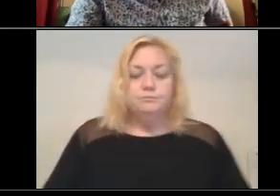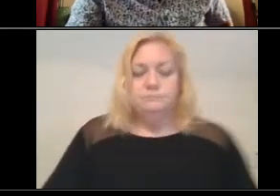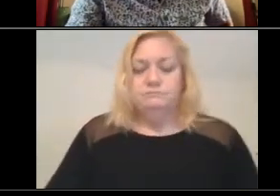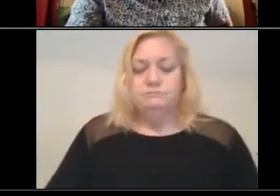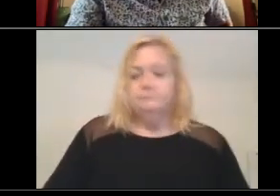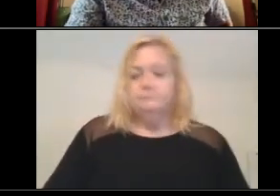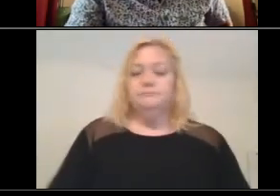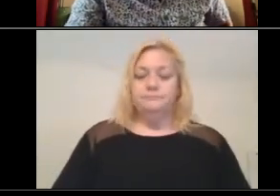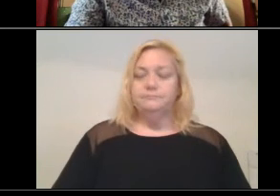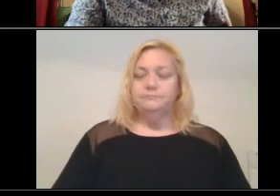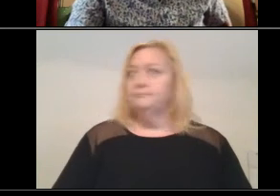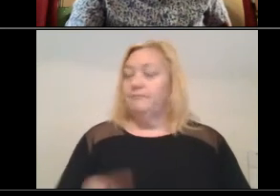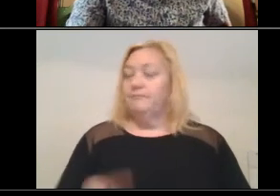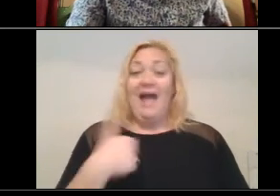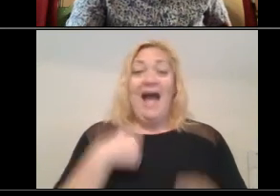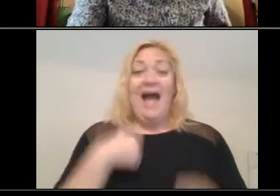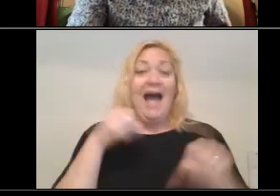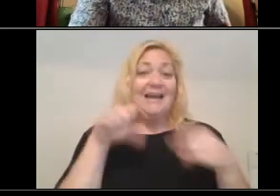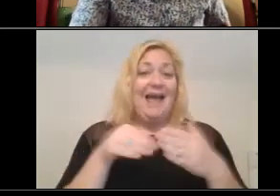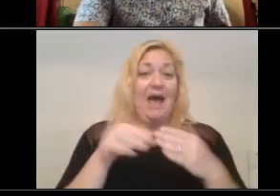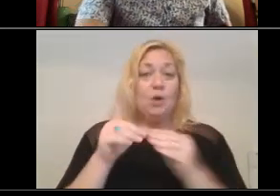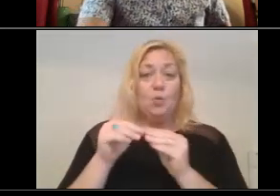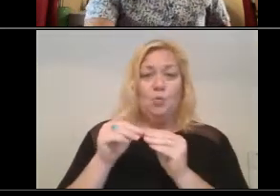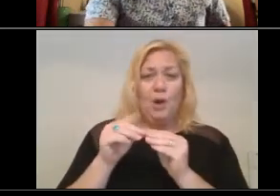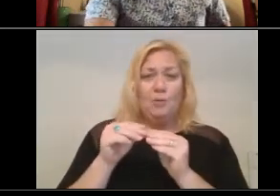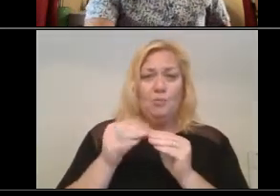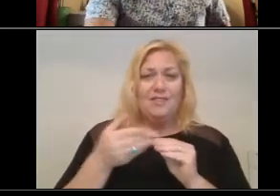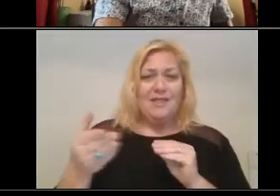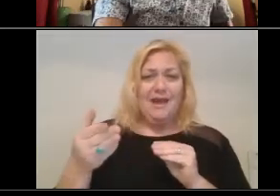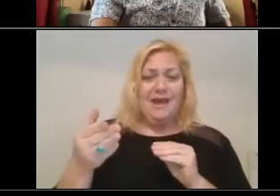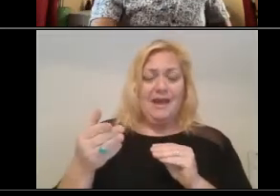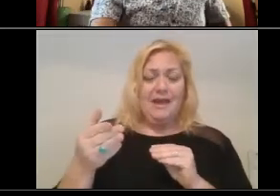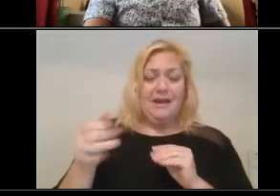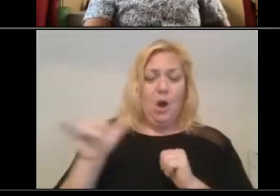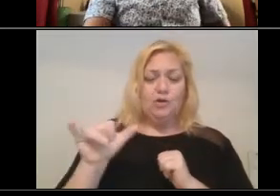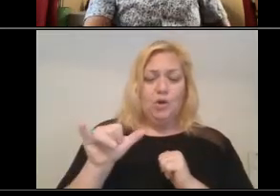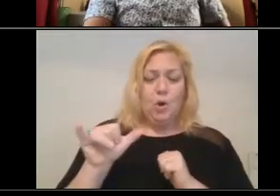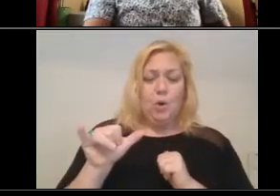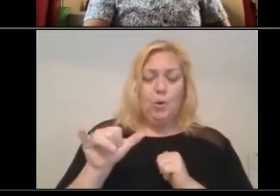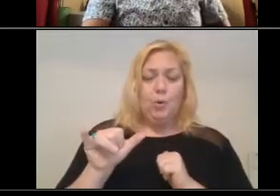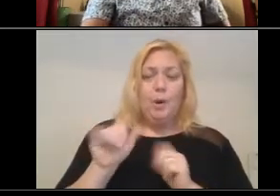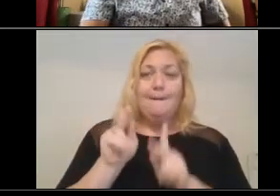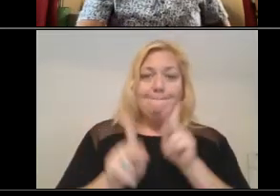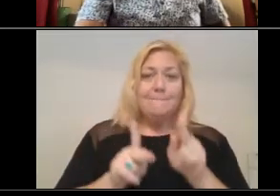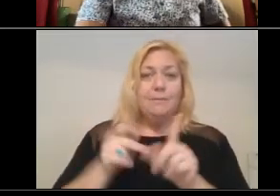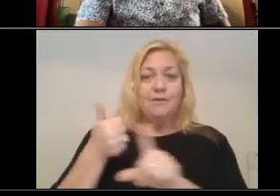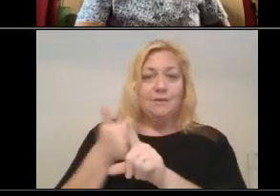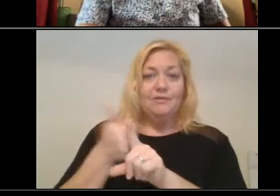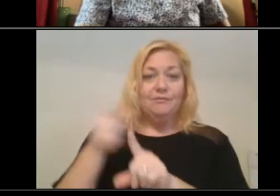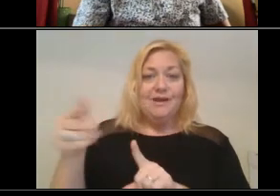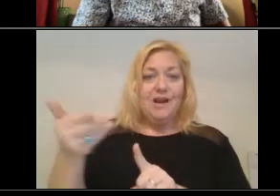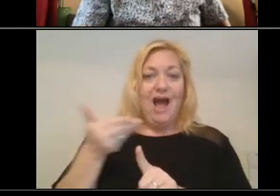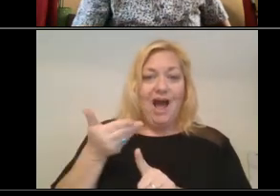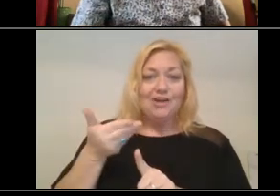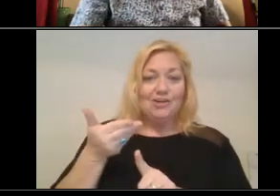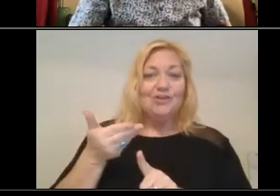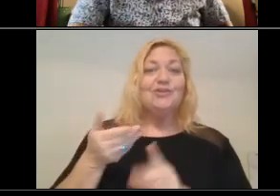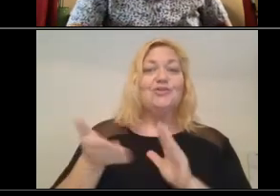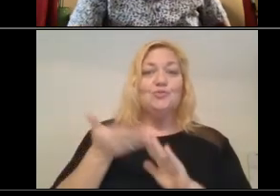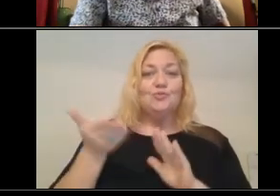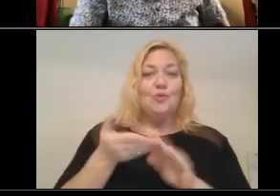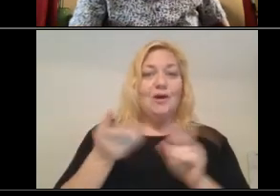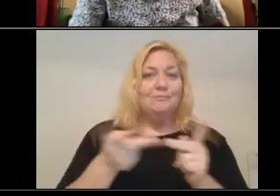Yeah, I can add one more thing that, you know, as also, you know, people are being hired to run places like this,